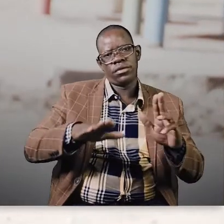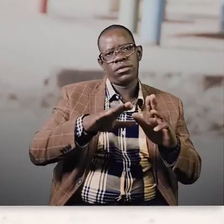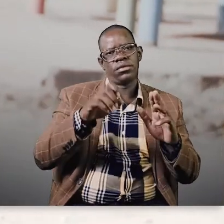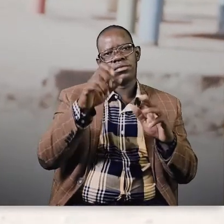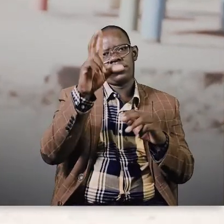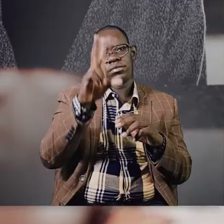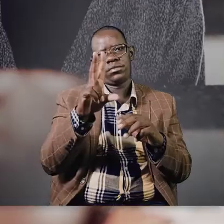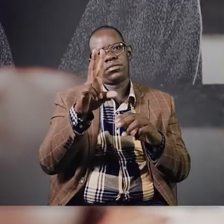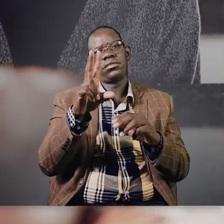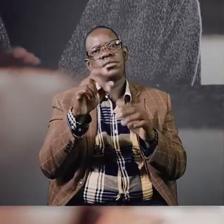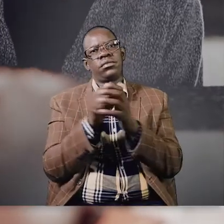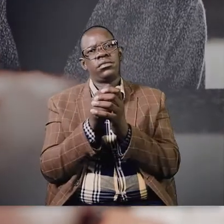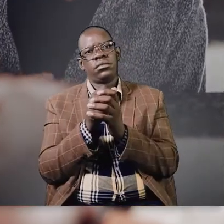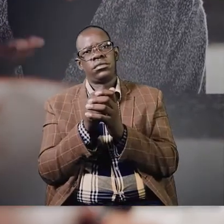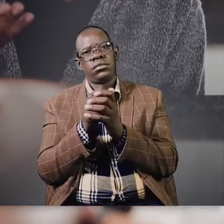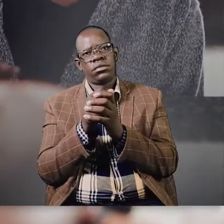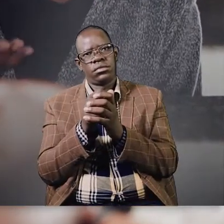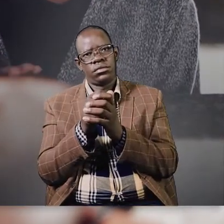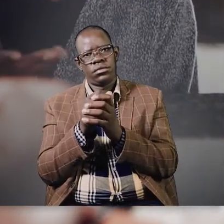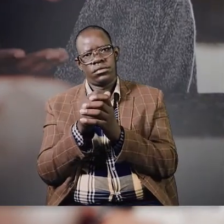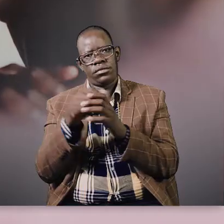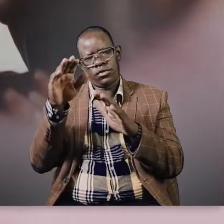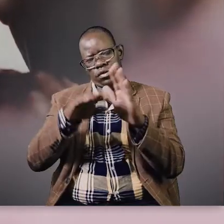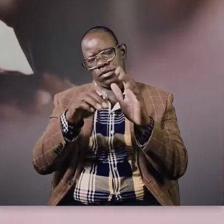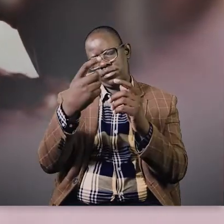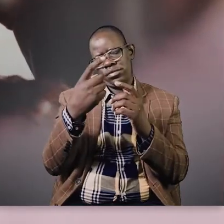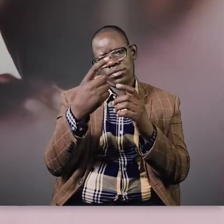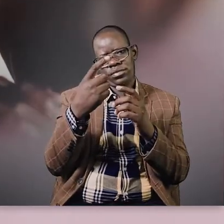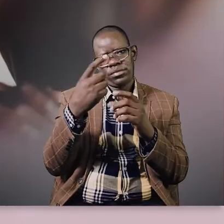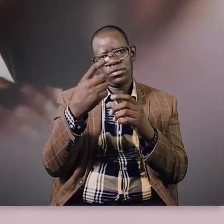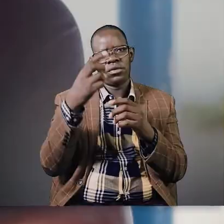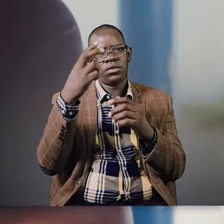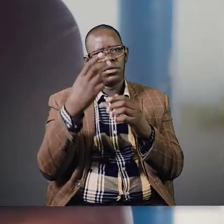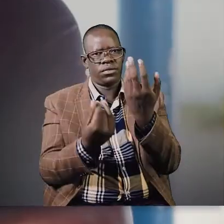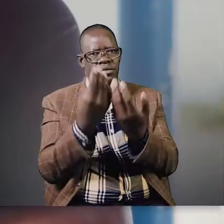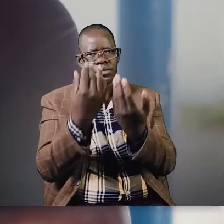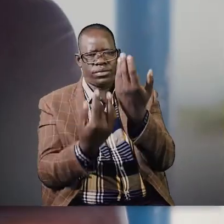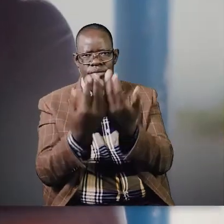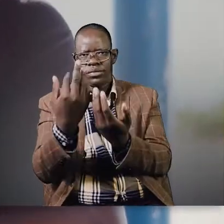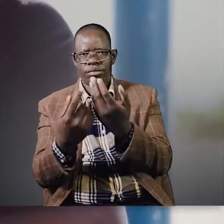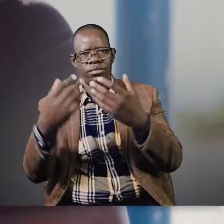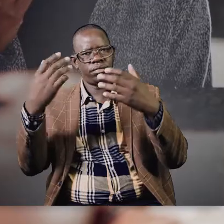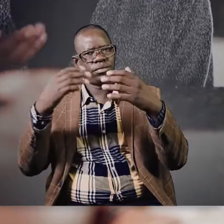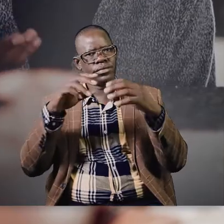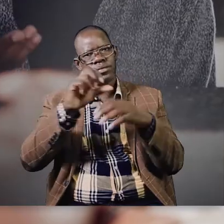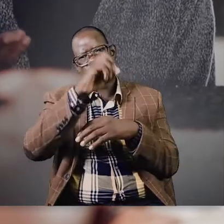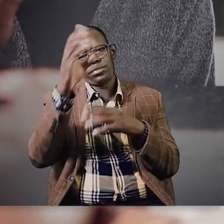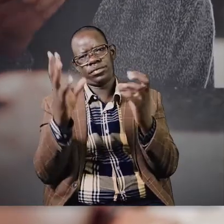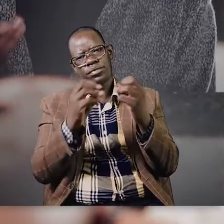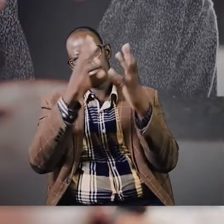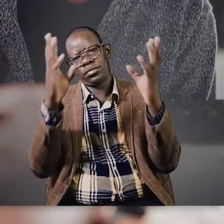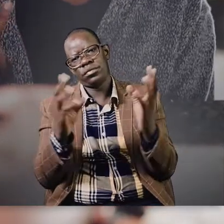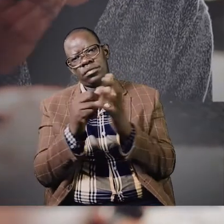They contribute to global warming, acid rain and depletion of the ozone layer. And smoke from open fires and dust can actually